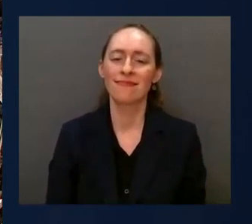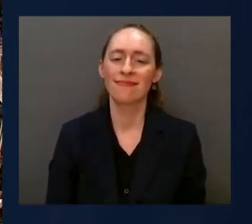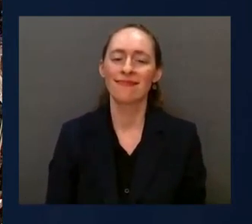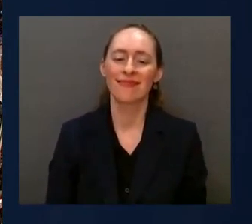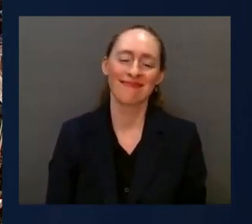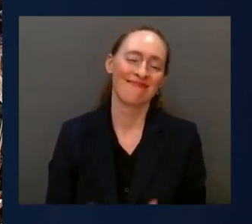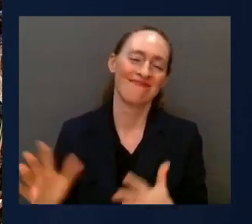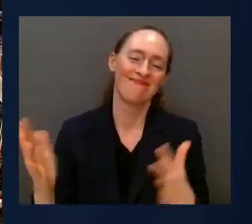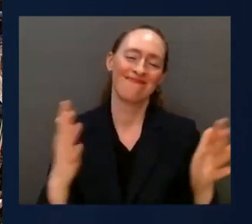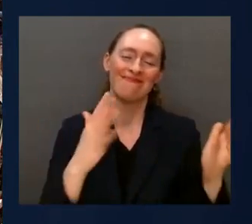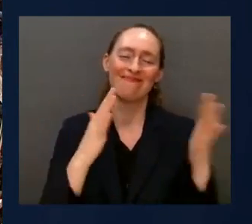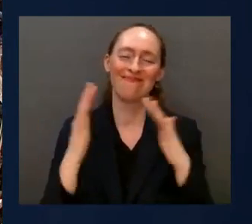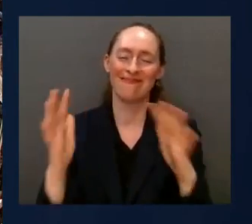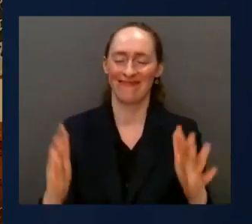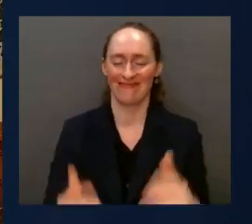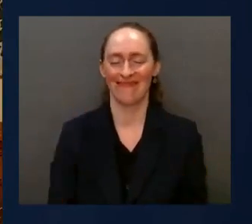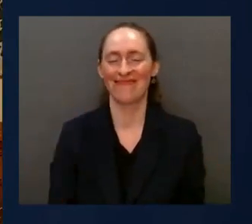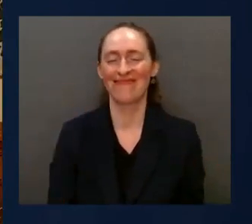We've already created